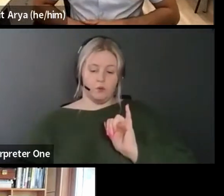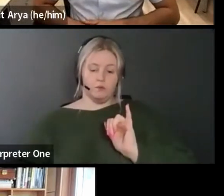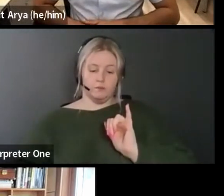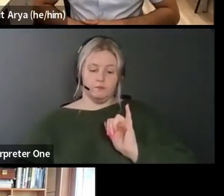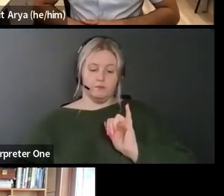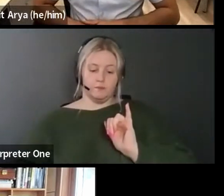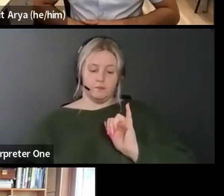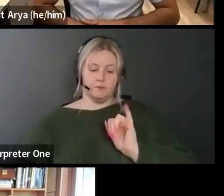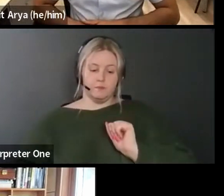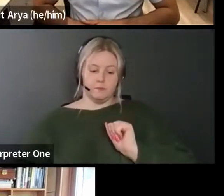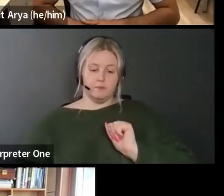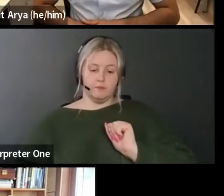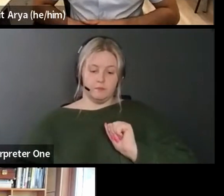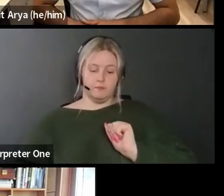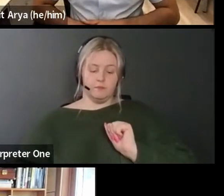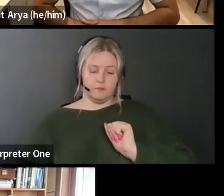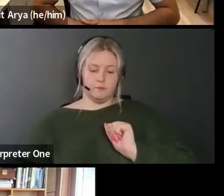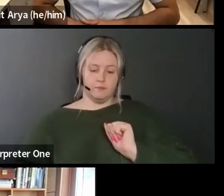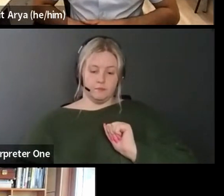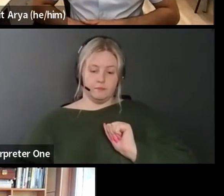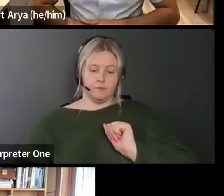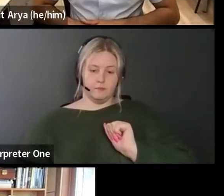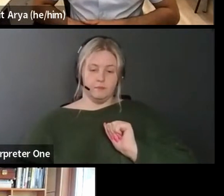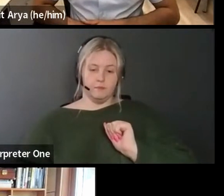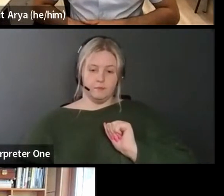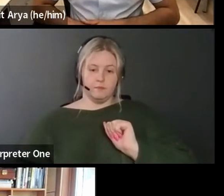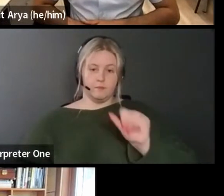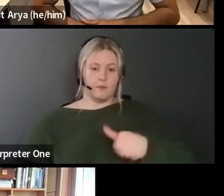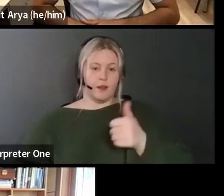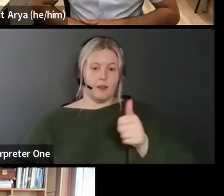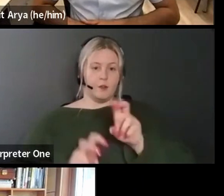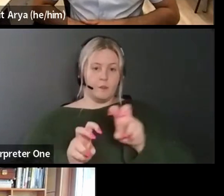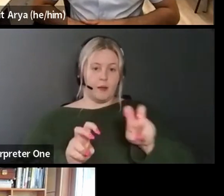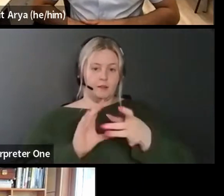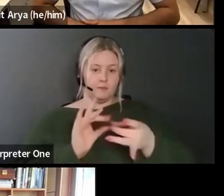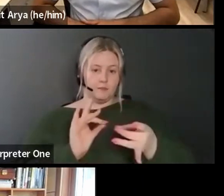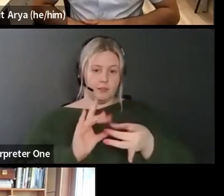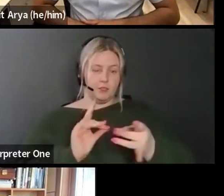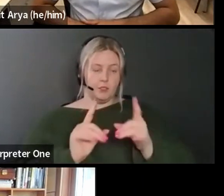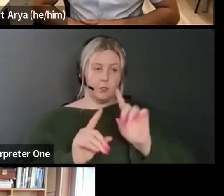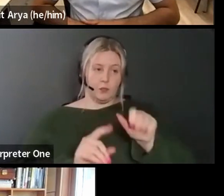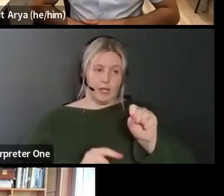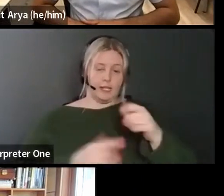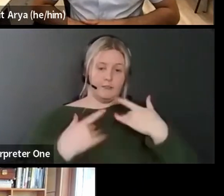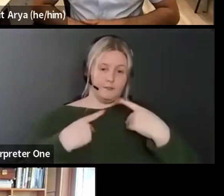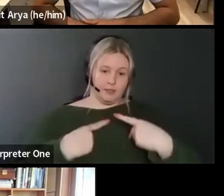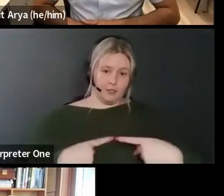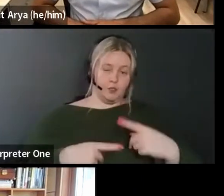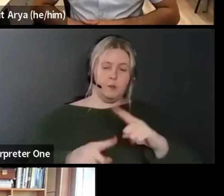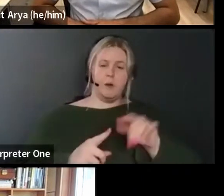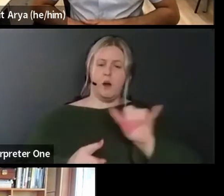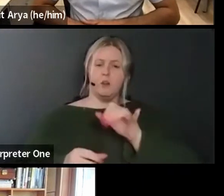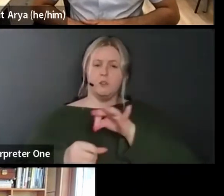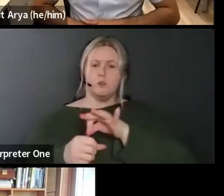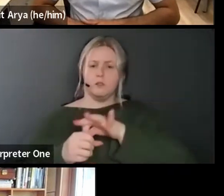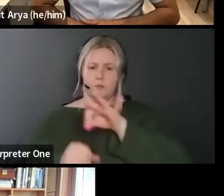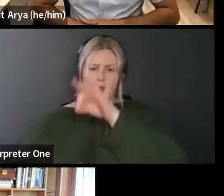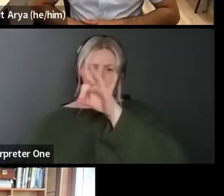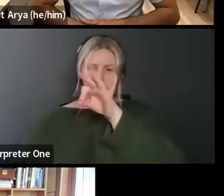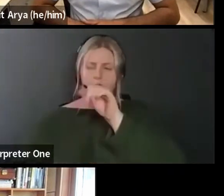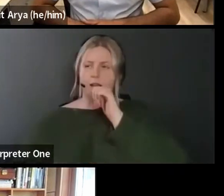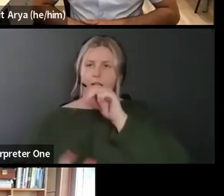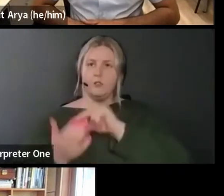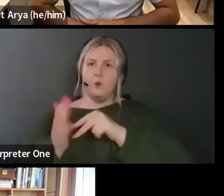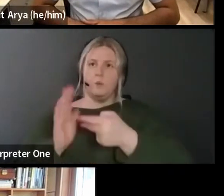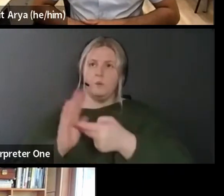my co-panelists have really emphasized, but in a way that's also maybe spiritual. And I don't mean that in the